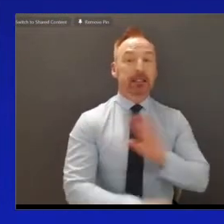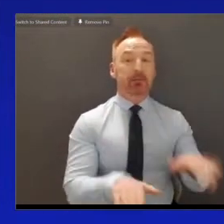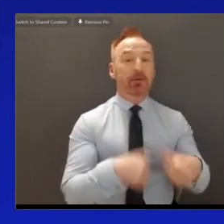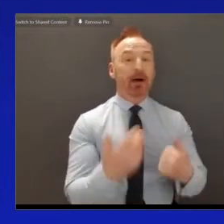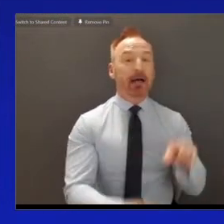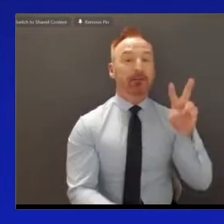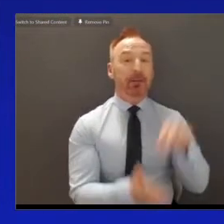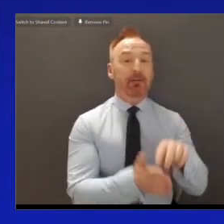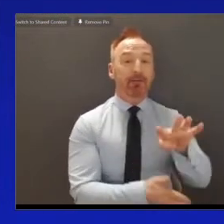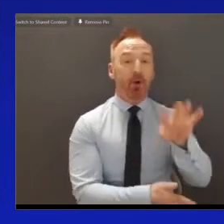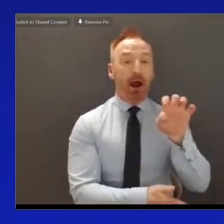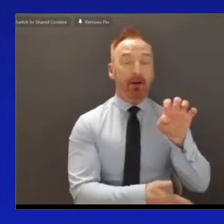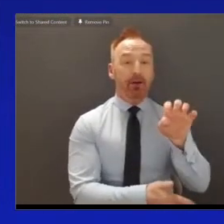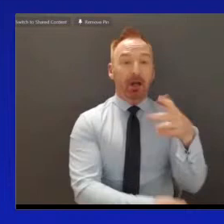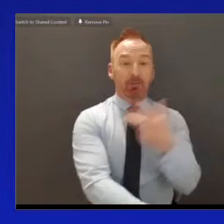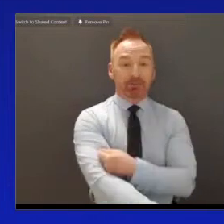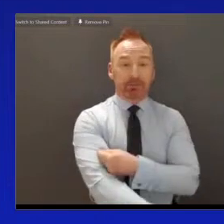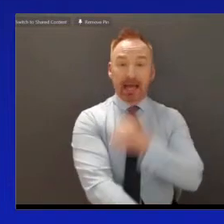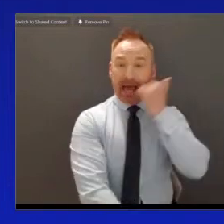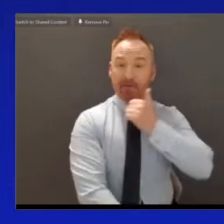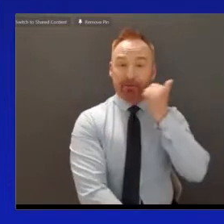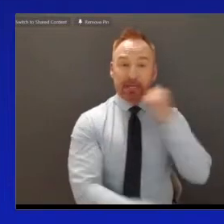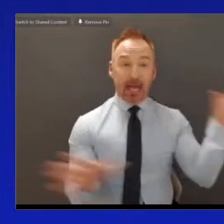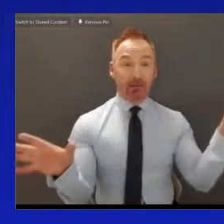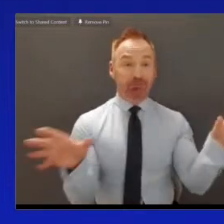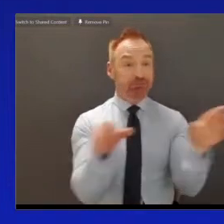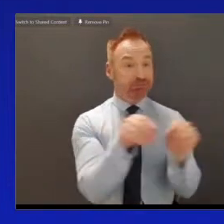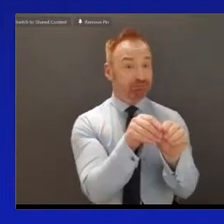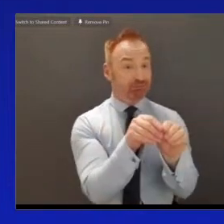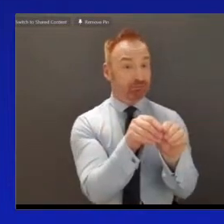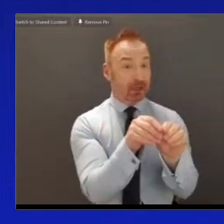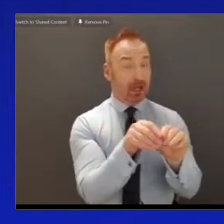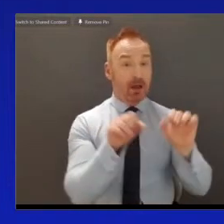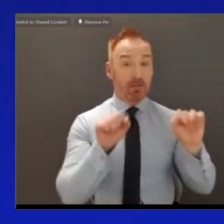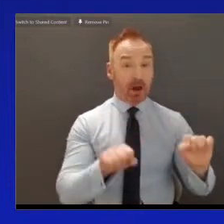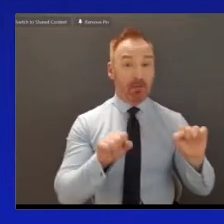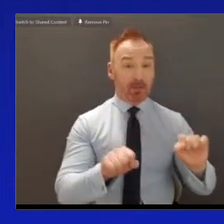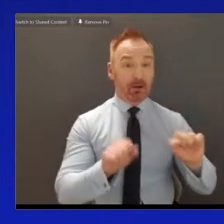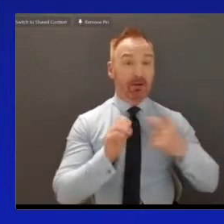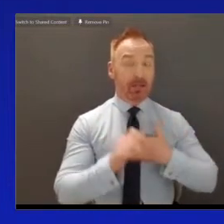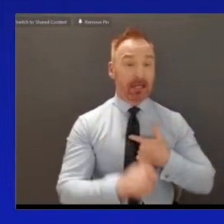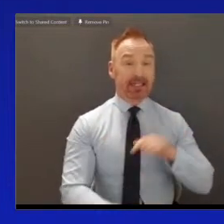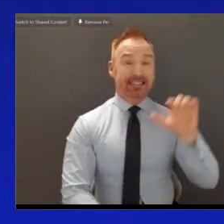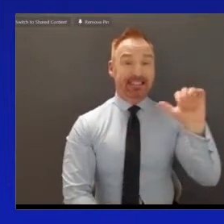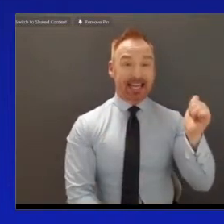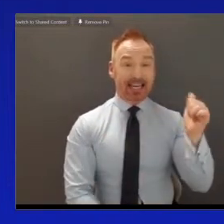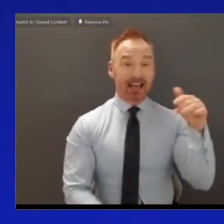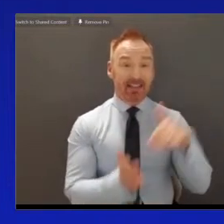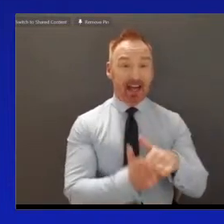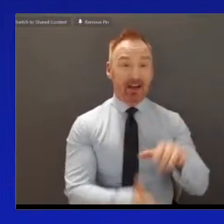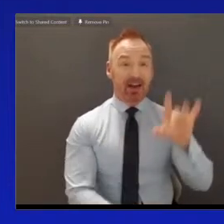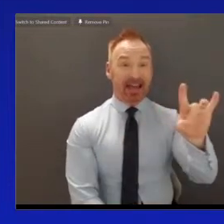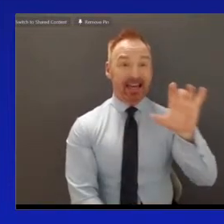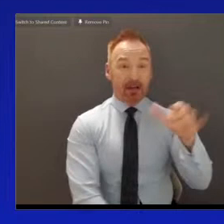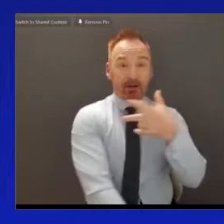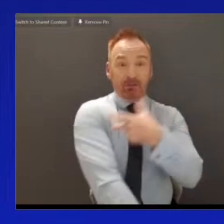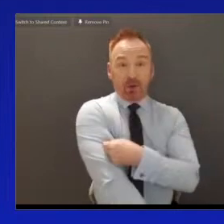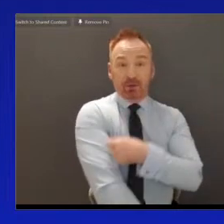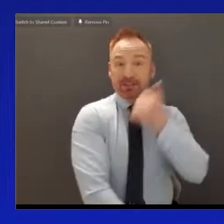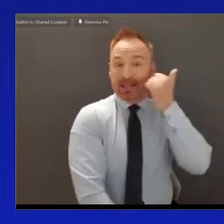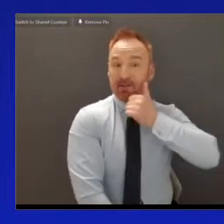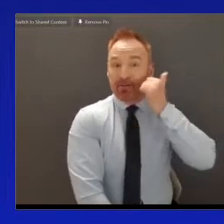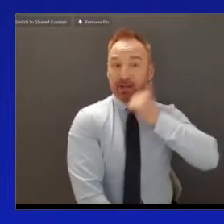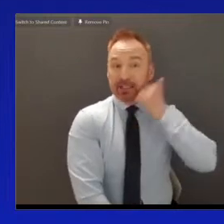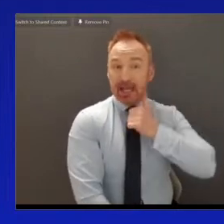doses of vaccine per day, that would mean that we could have the capacity to administer up to 10,800 doses per day in